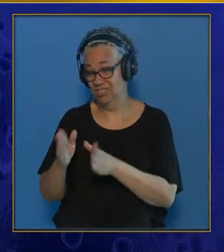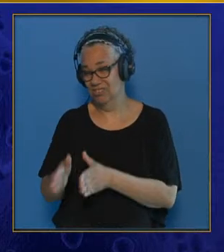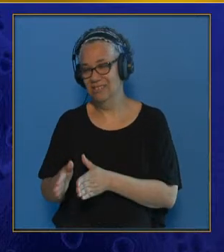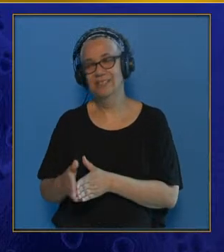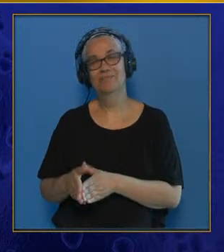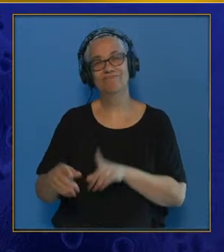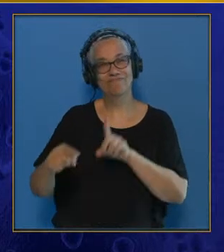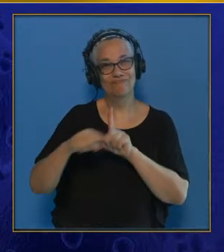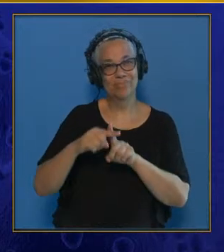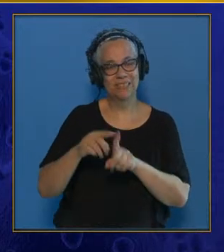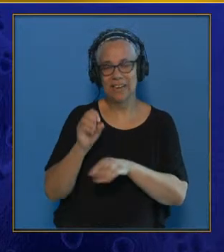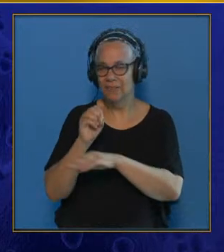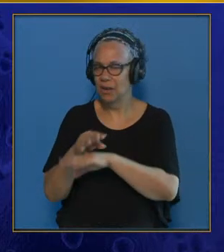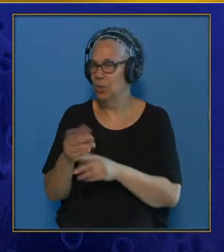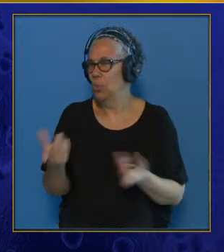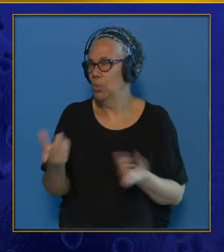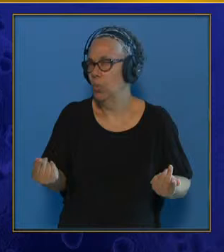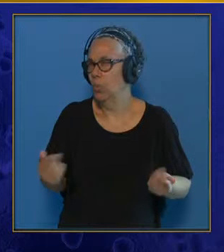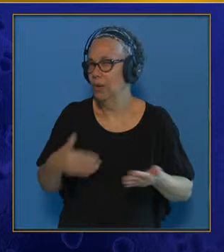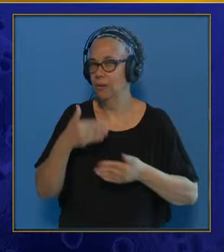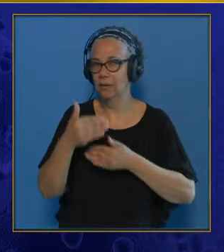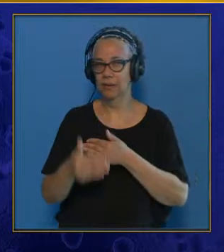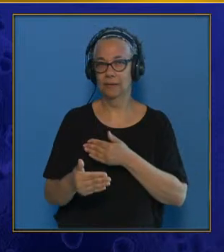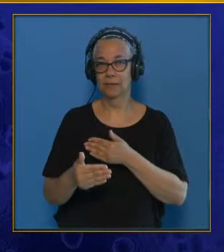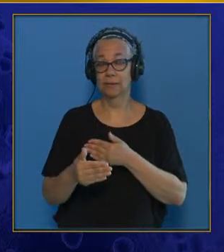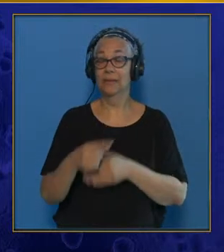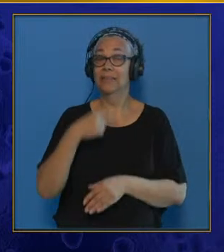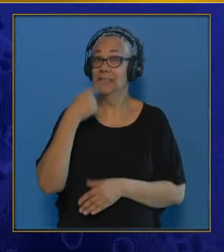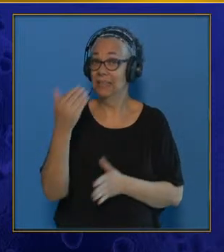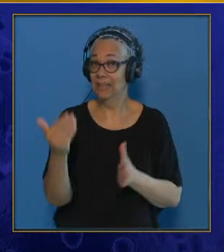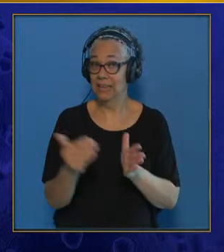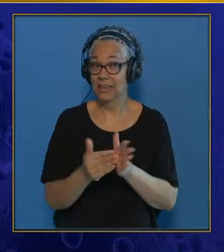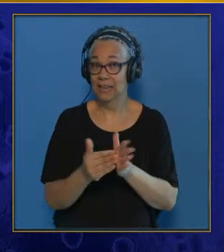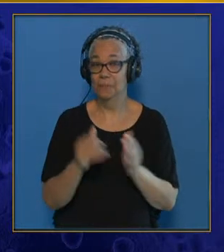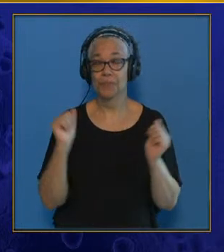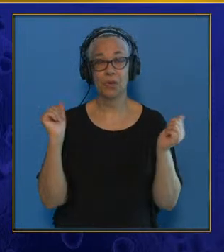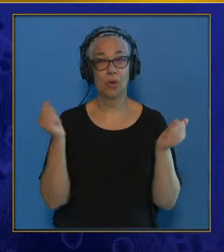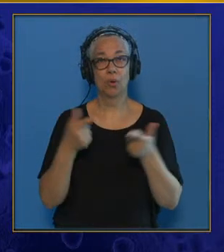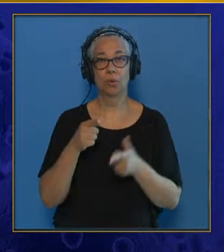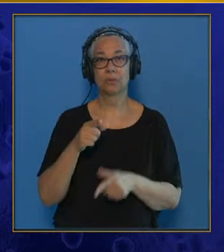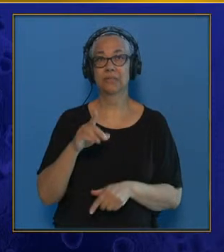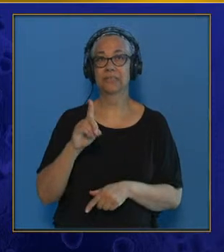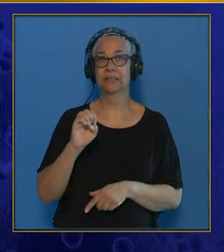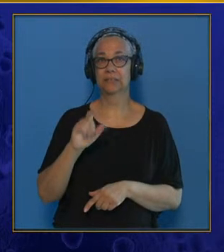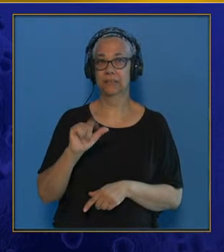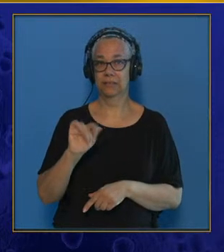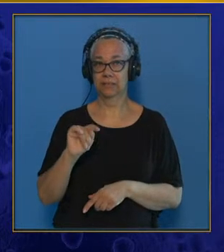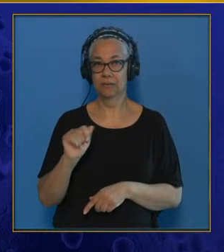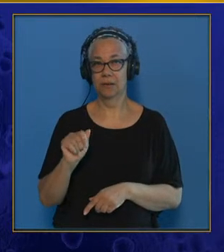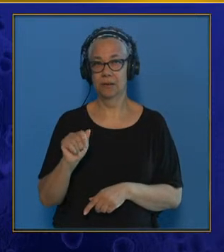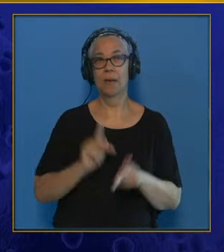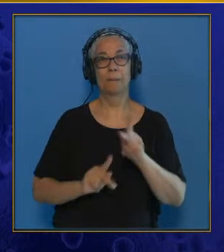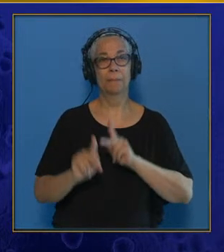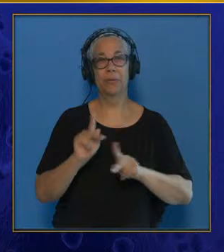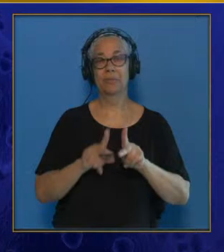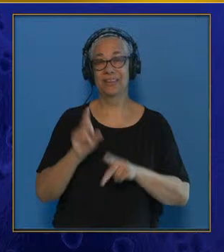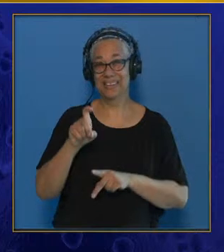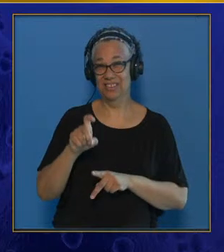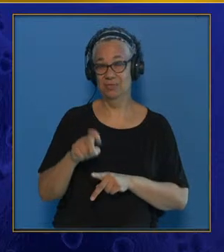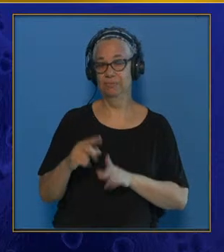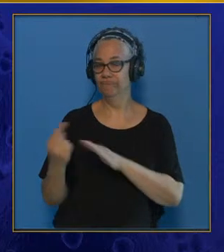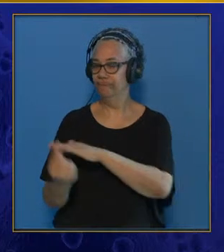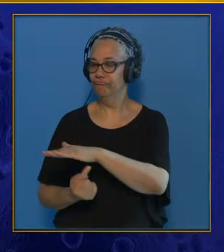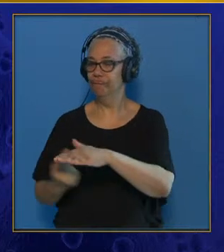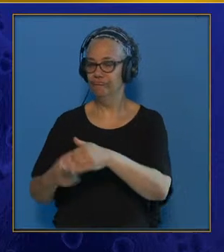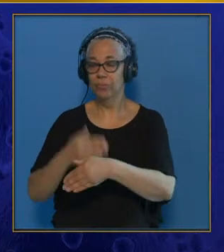next steps. To reiterate, all passengers from this week's Delta flights needing to quarantine beyond the